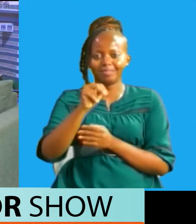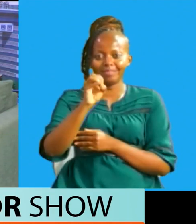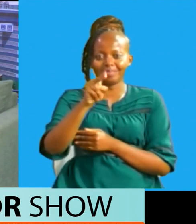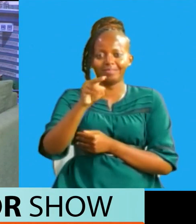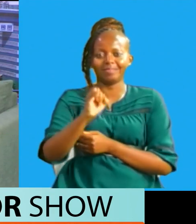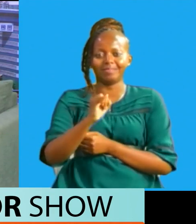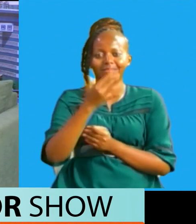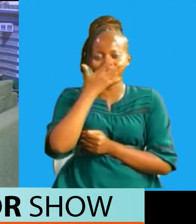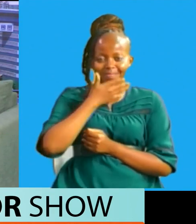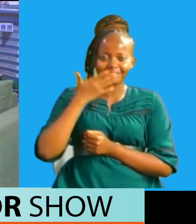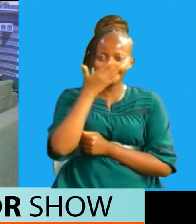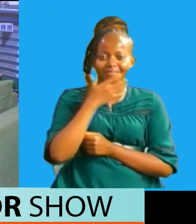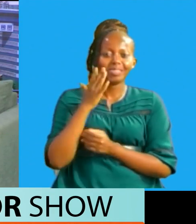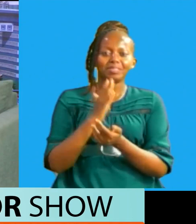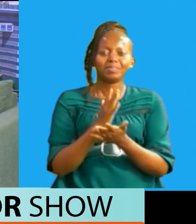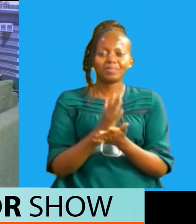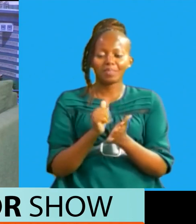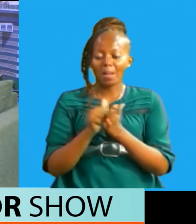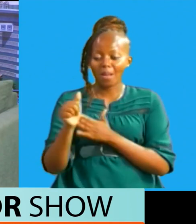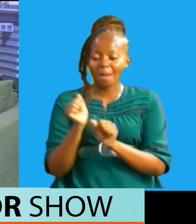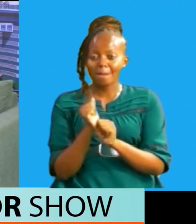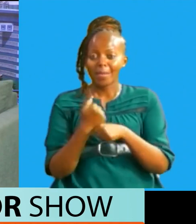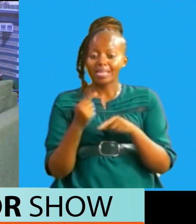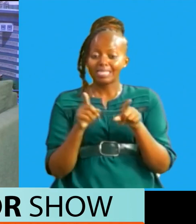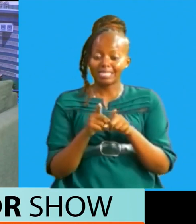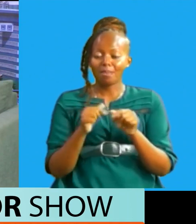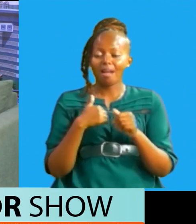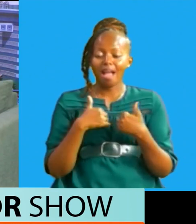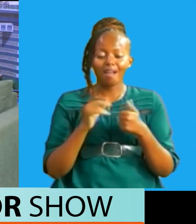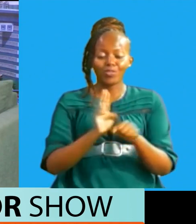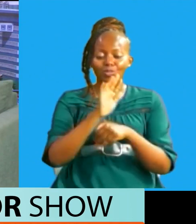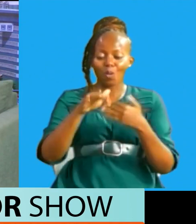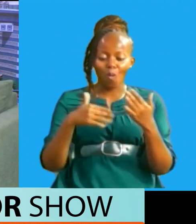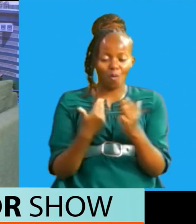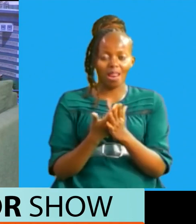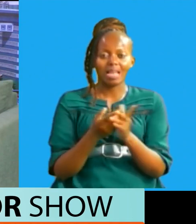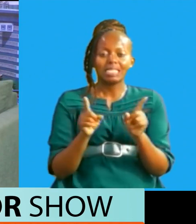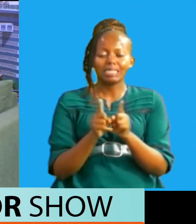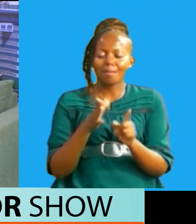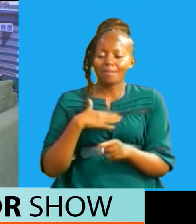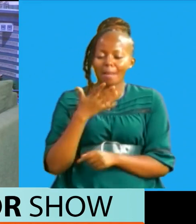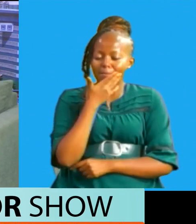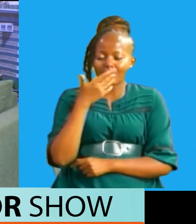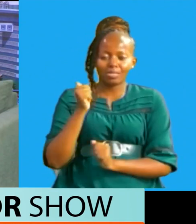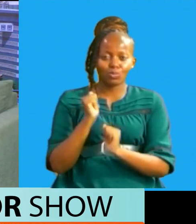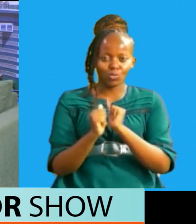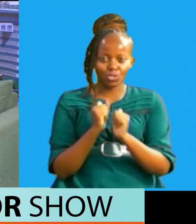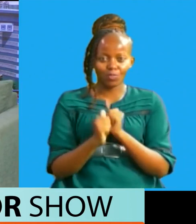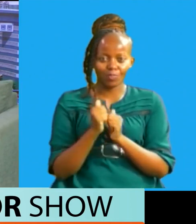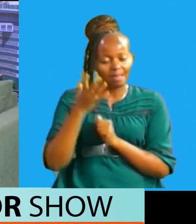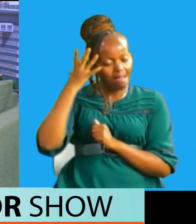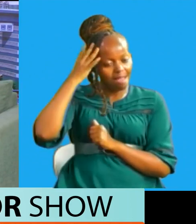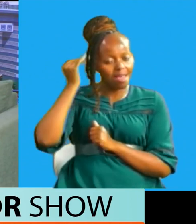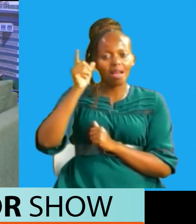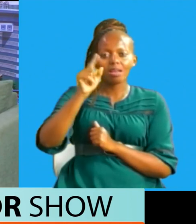it is organic-based products, and I've actually used all their products. And my favorite product is the hair